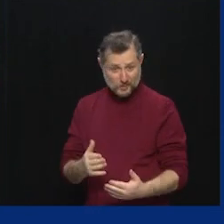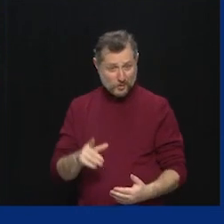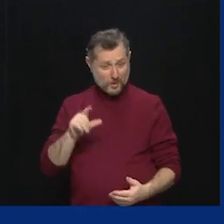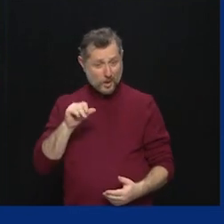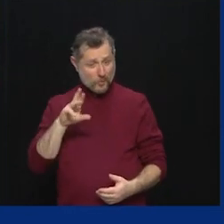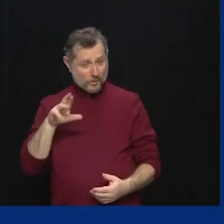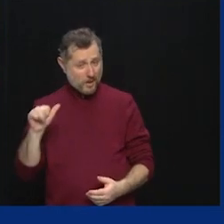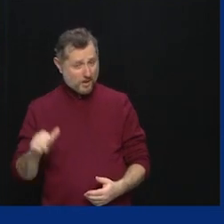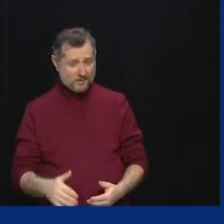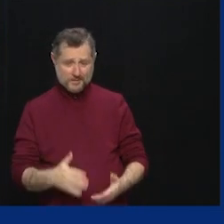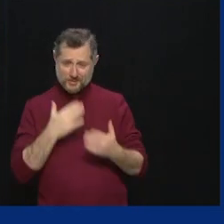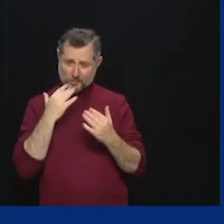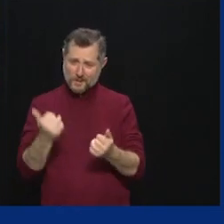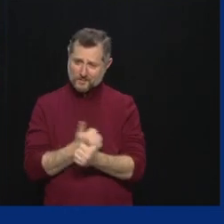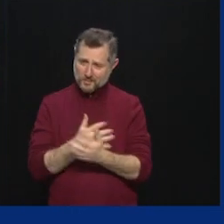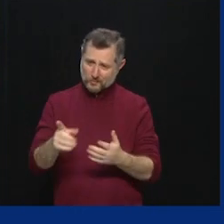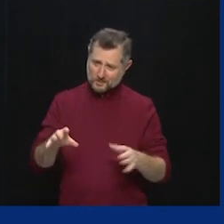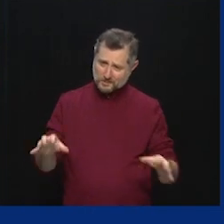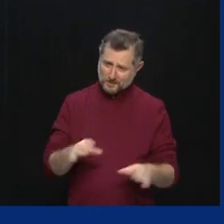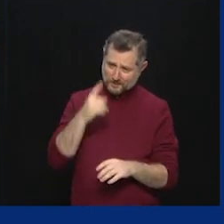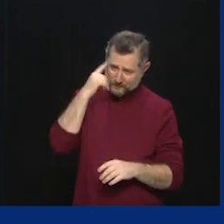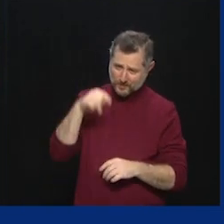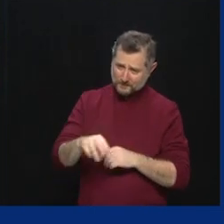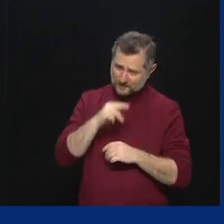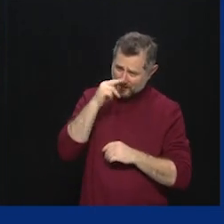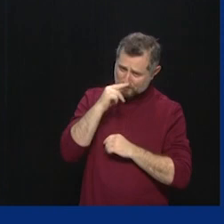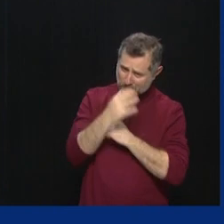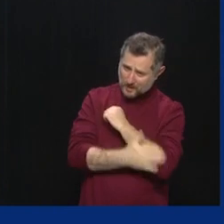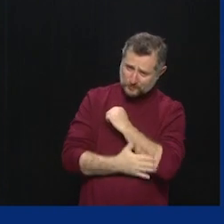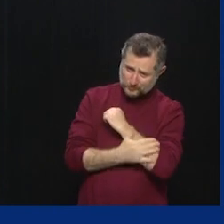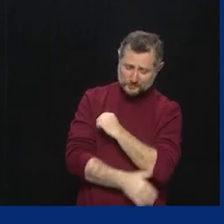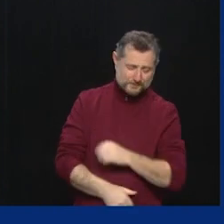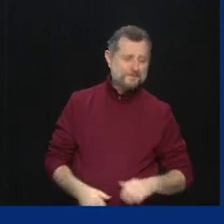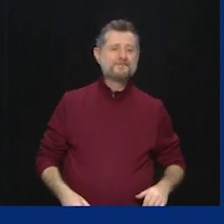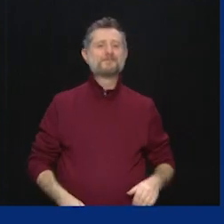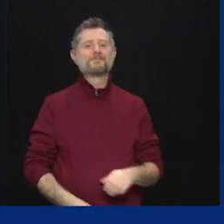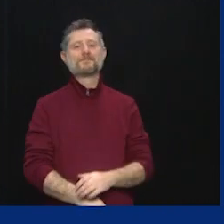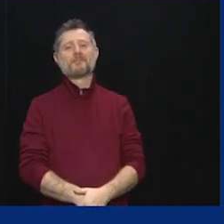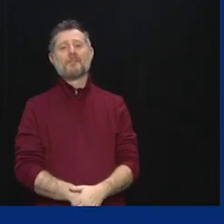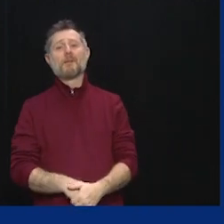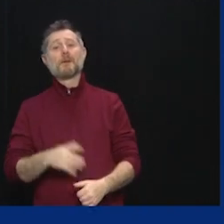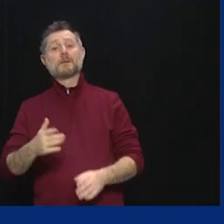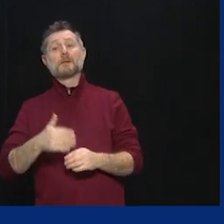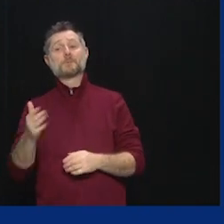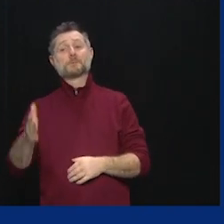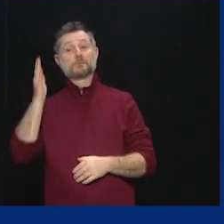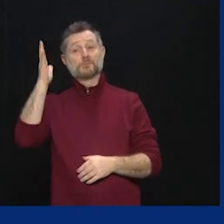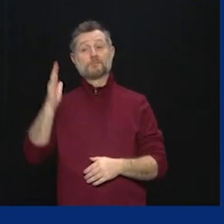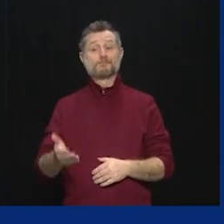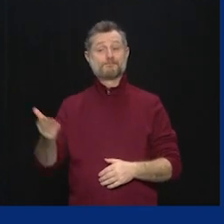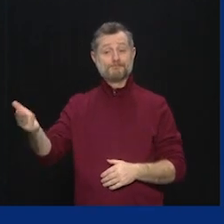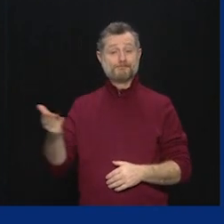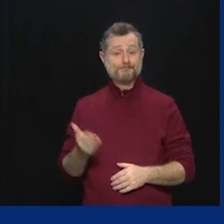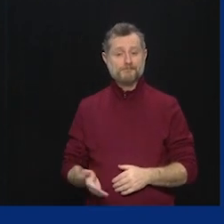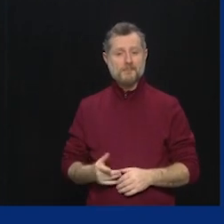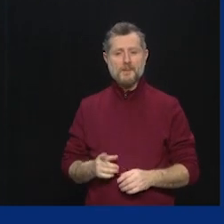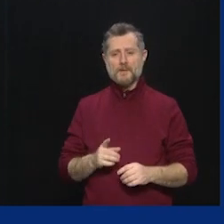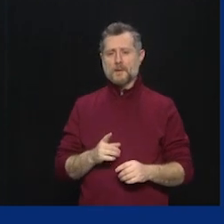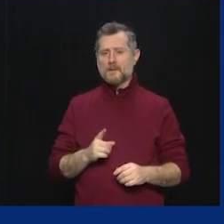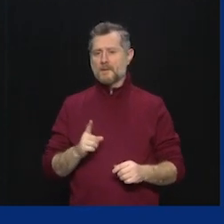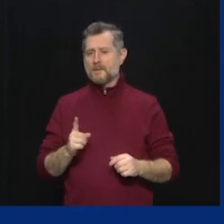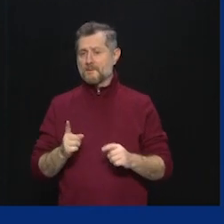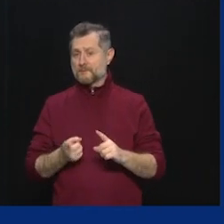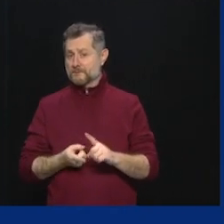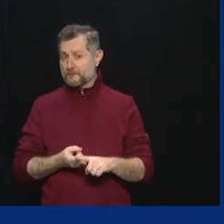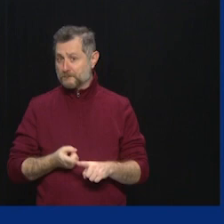Nassau County. Our next speaker, just coming back from what was it, the shortest speech on record in